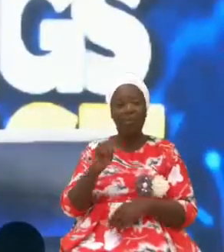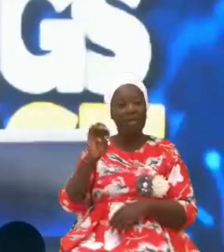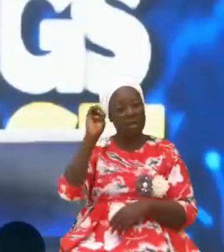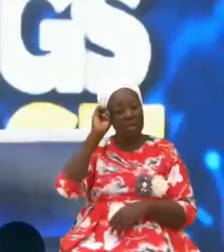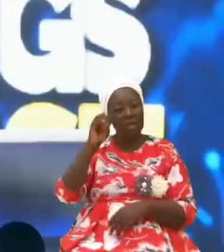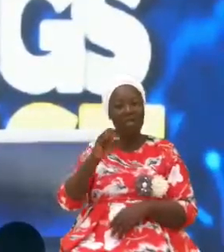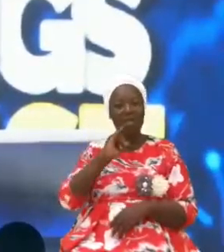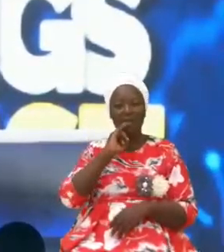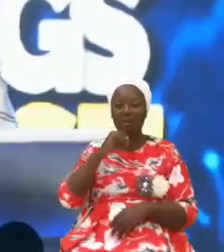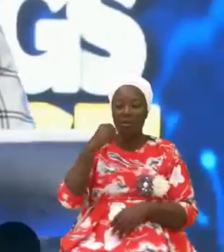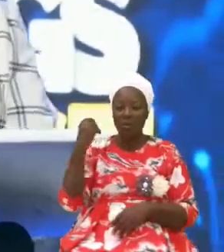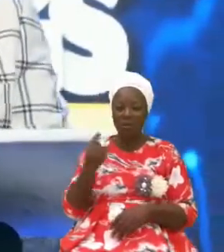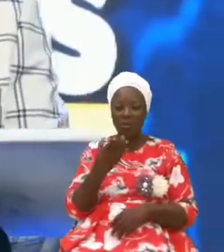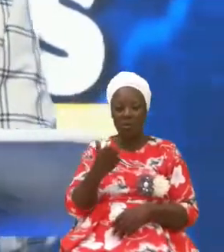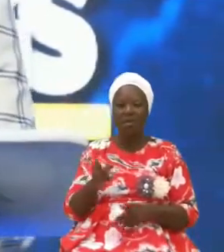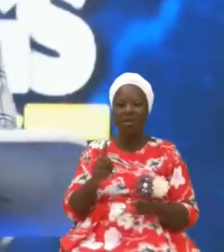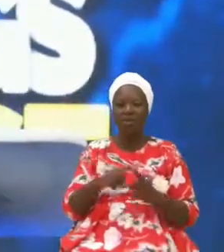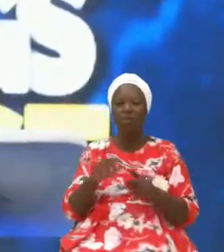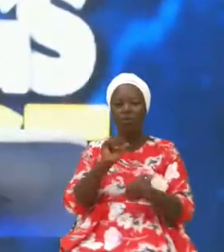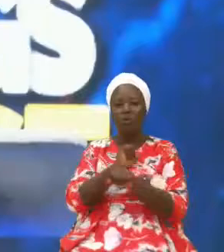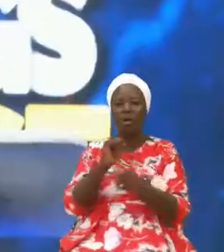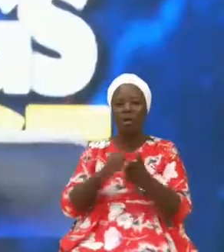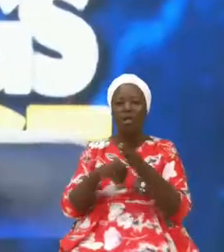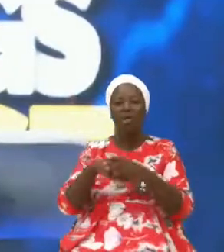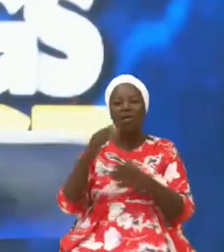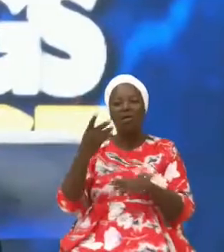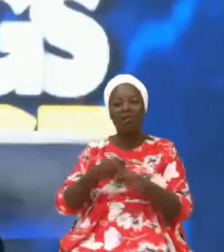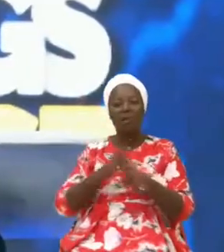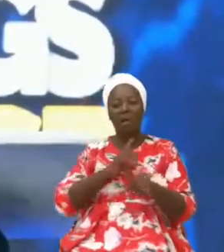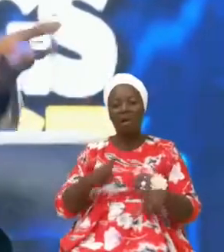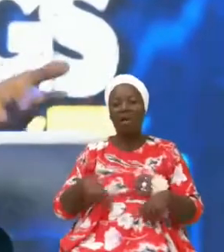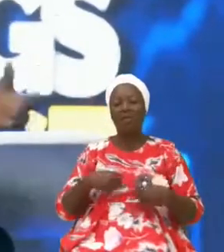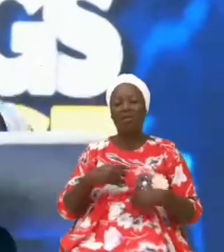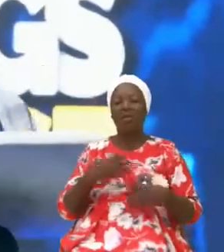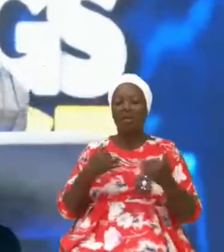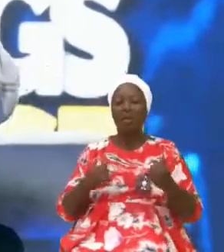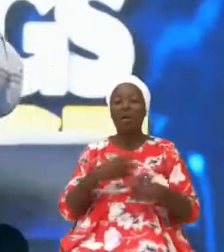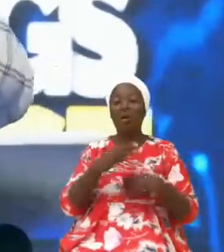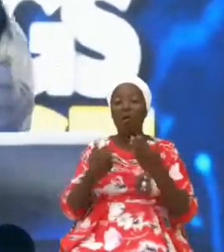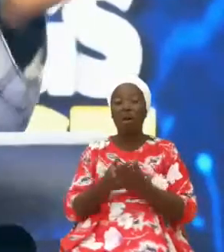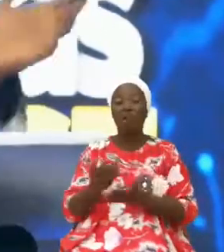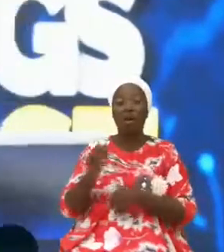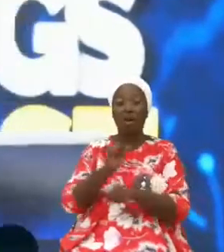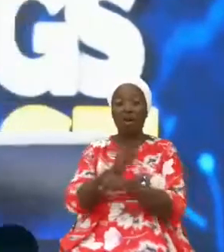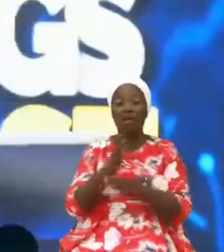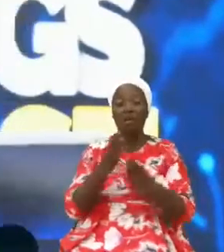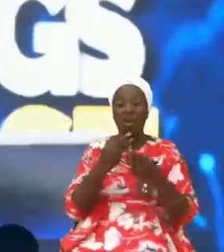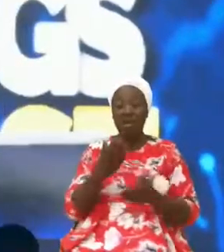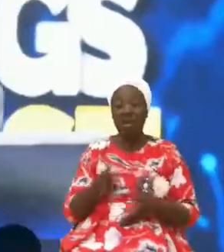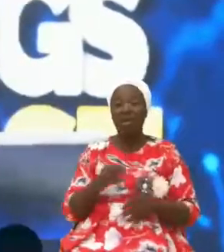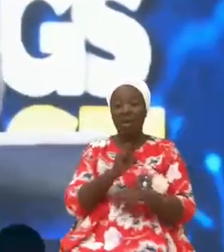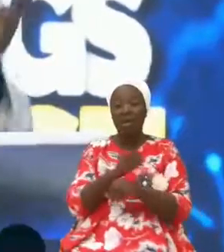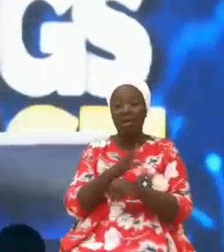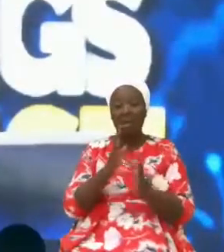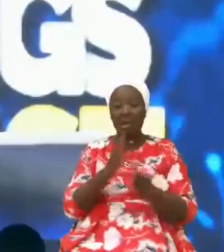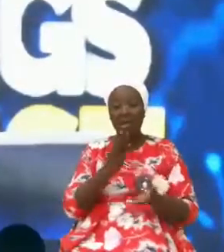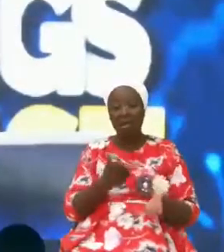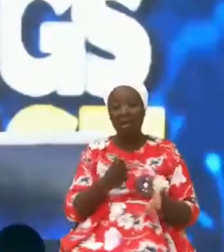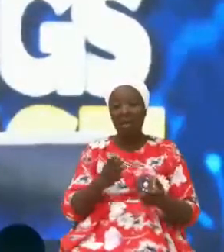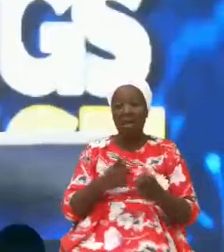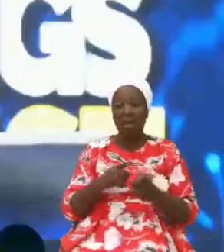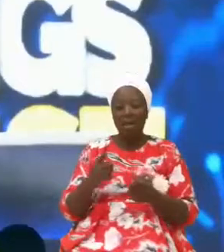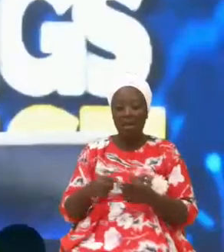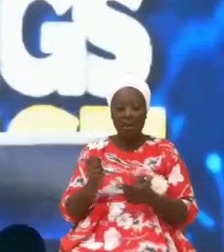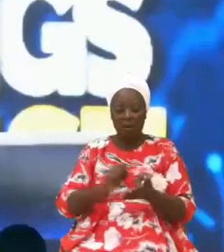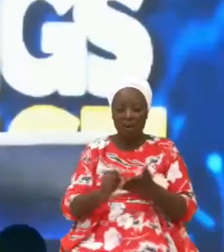Our counselors are there, members of the choir, the ushers, and our leaders, workers. All those